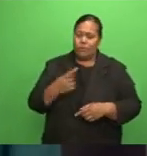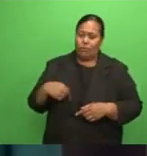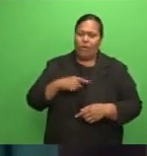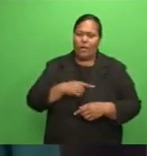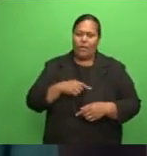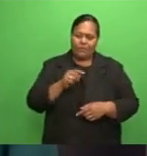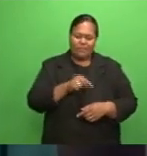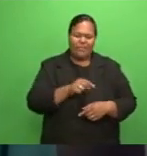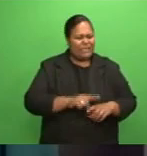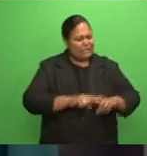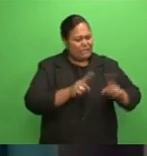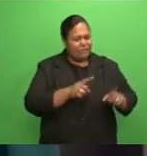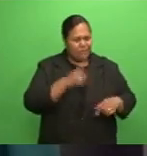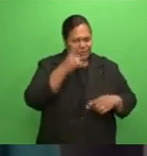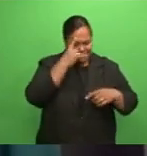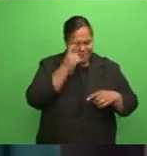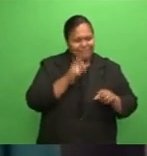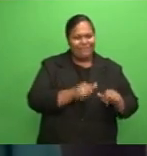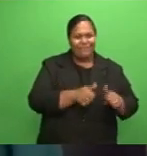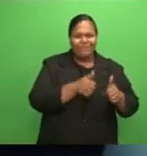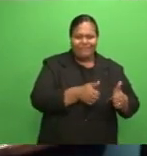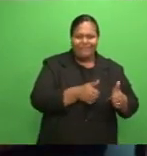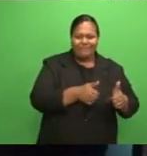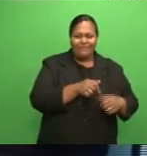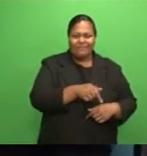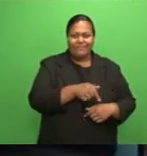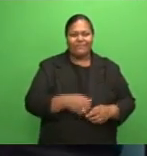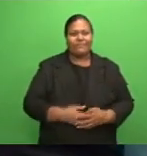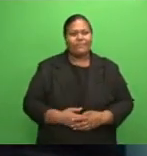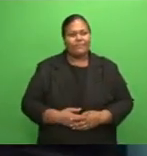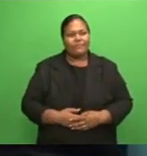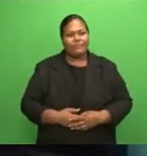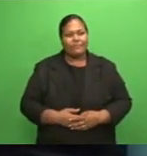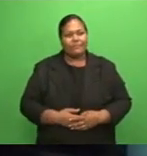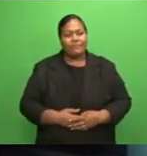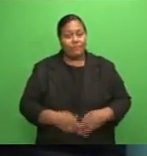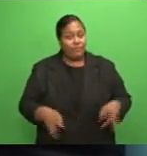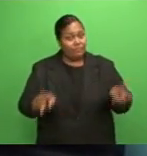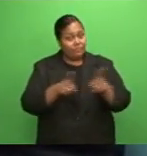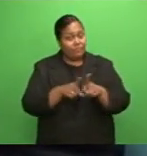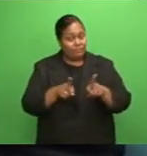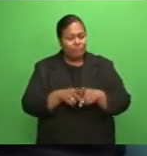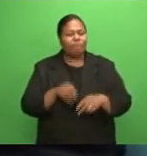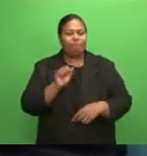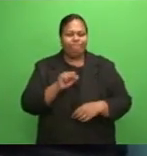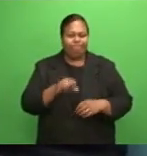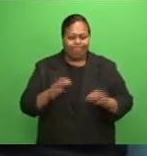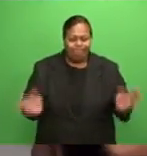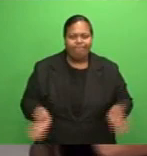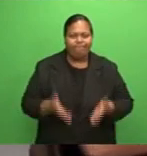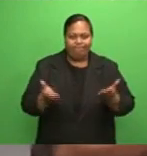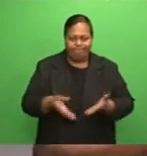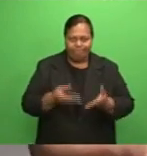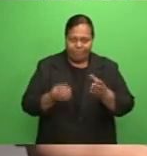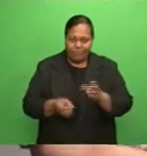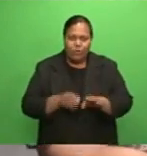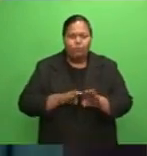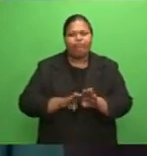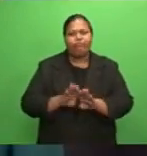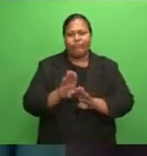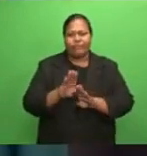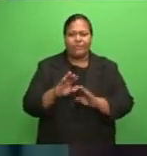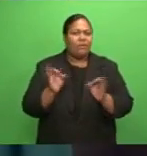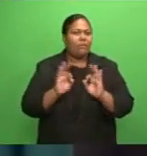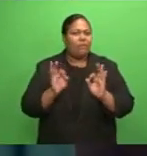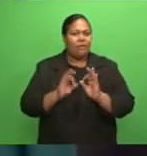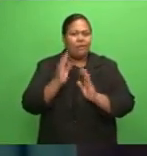and different assets and different capabilities. Bose says the partnership will encourage growth that truly leaves nobody behind. The